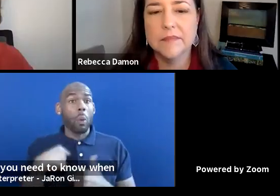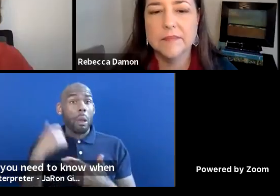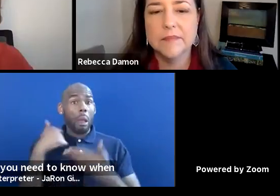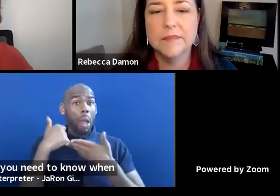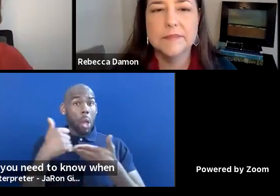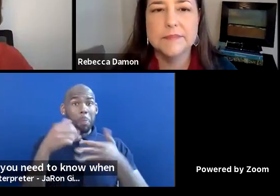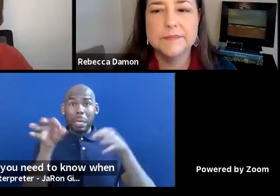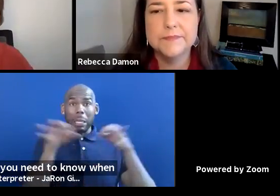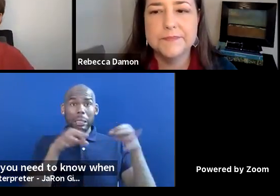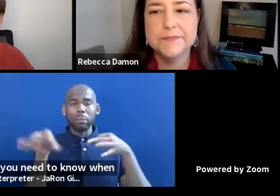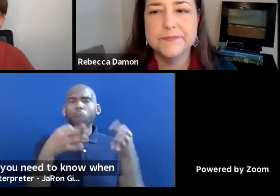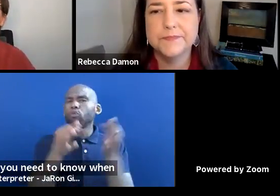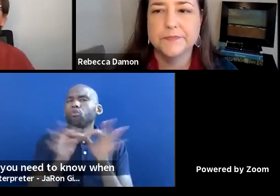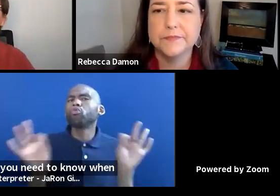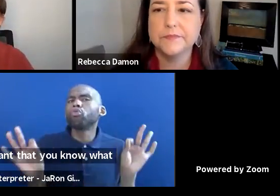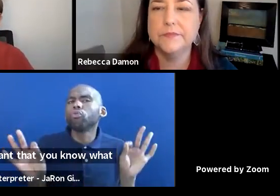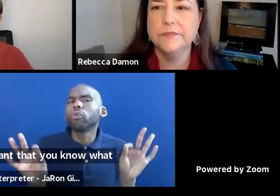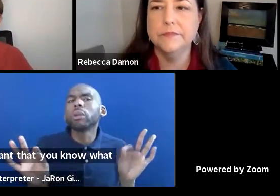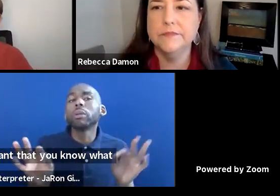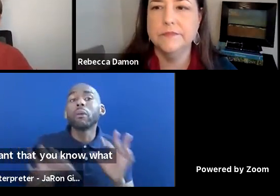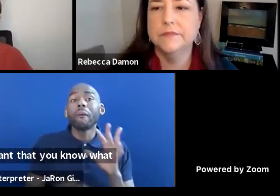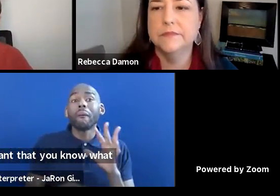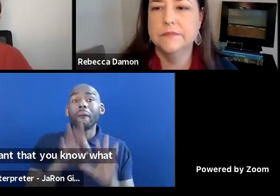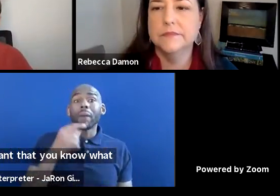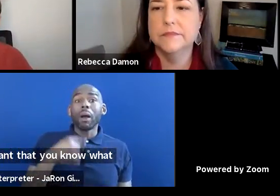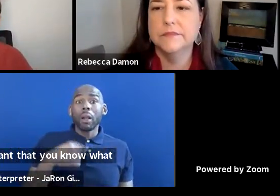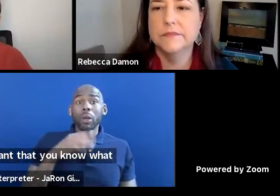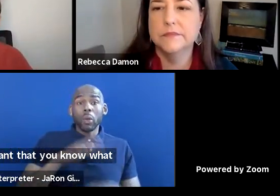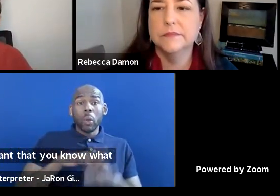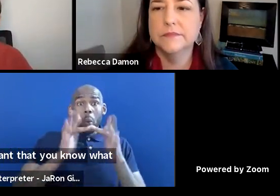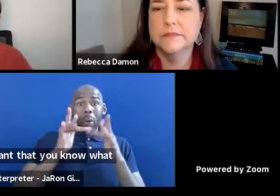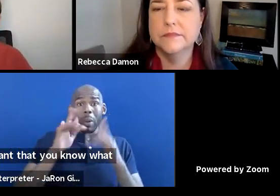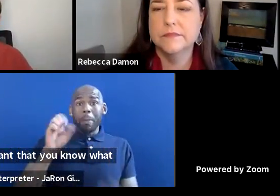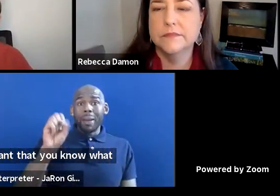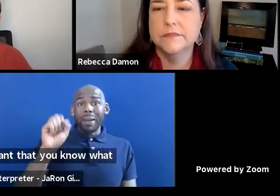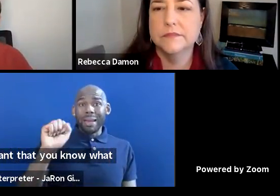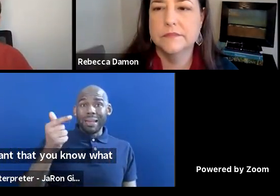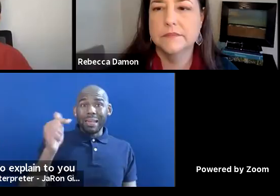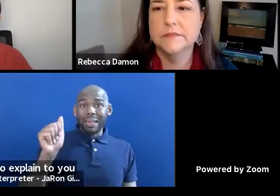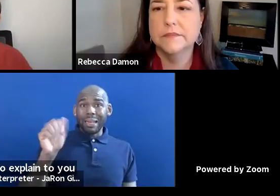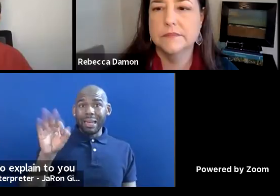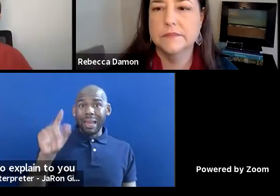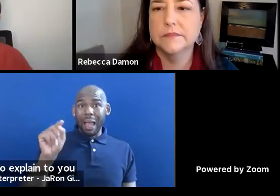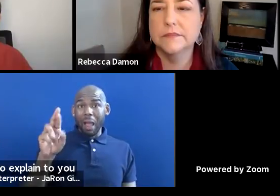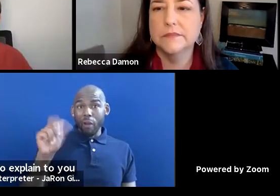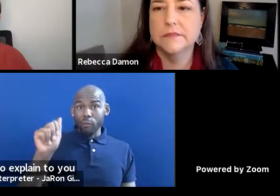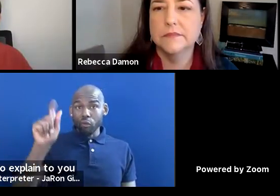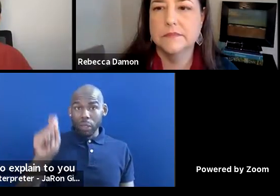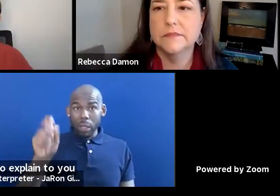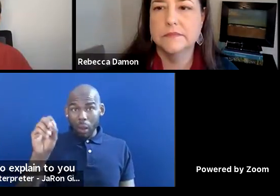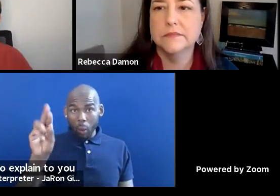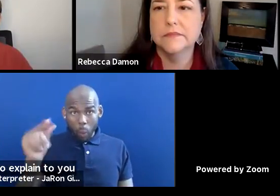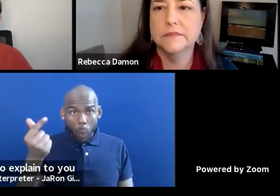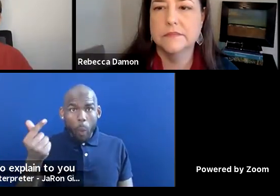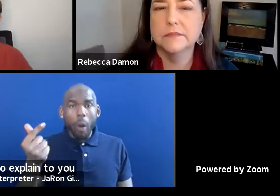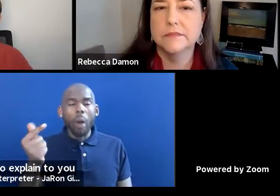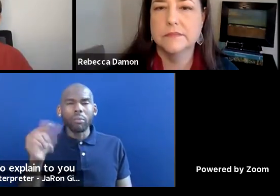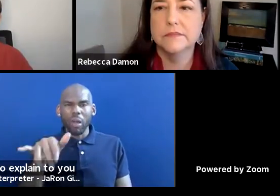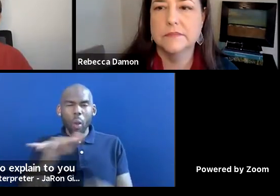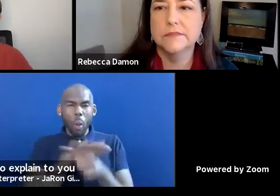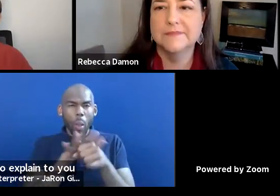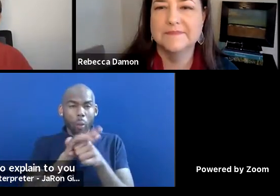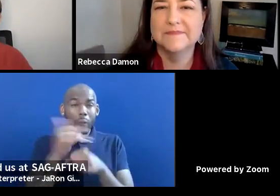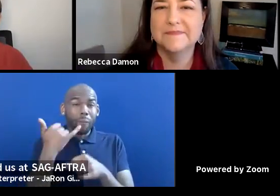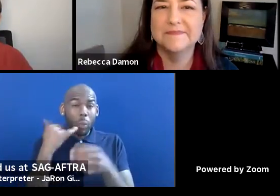I said, free of charge. You can find us at sagaftra.org, and you can find the local office to call, and we can help you out. Now,